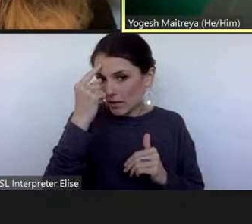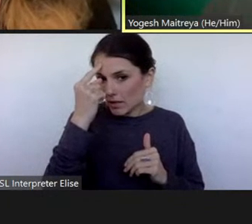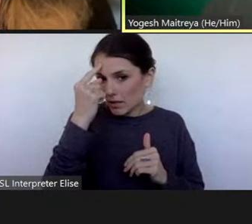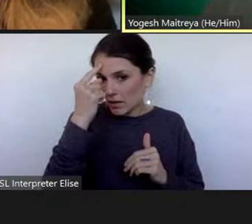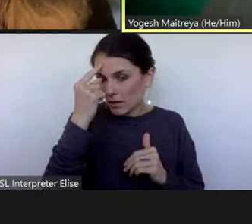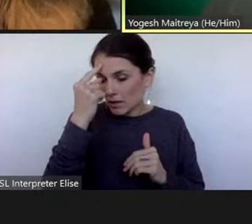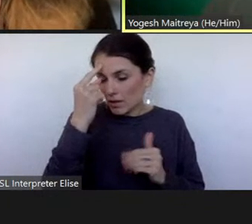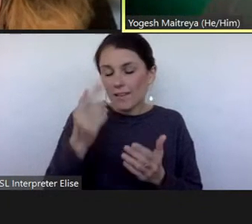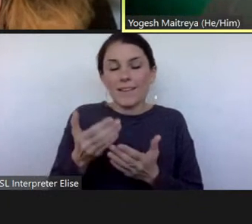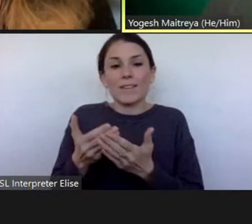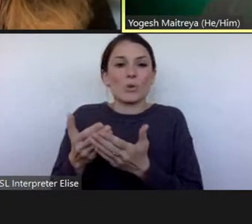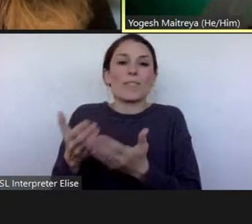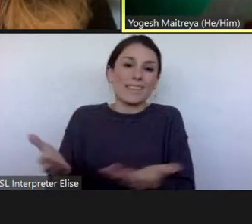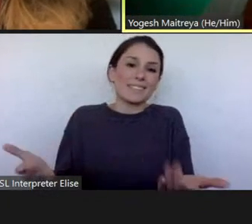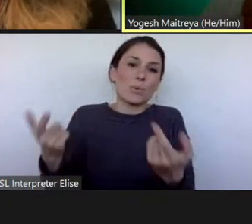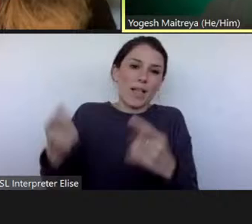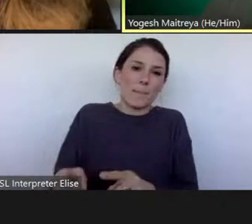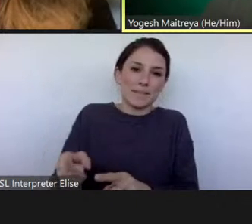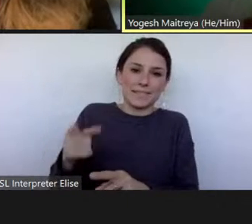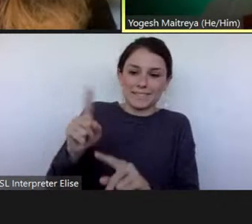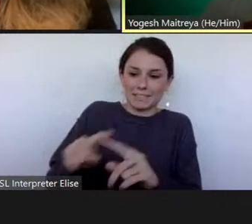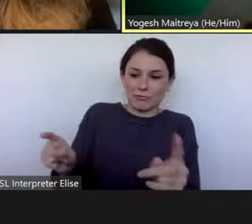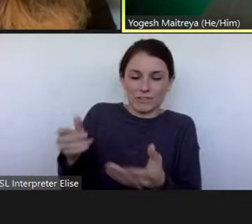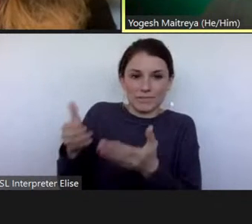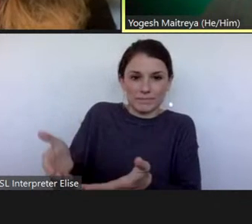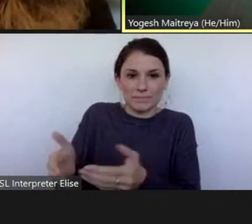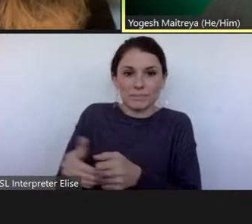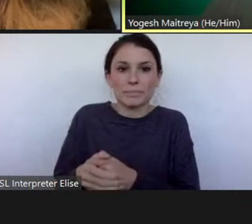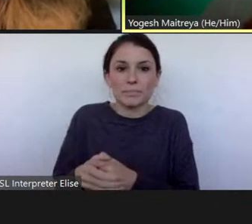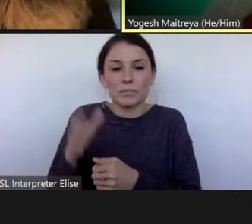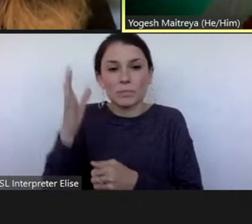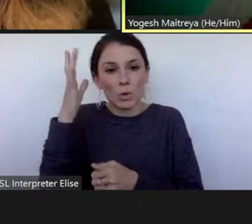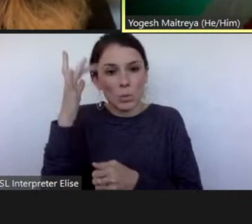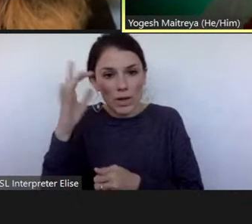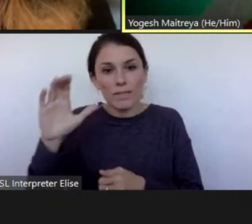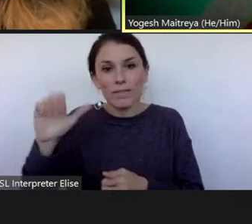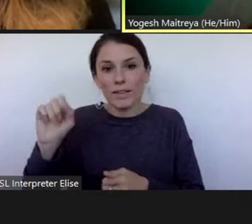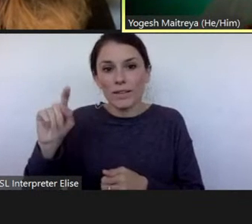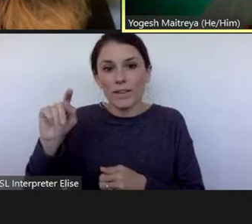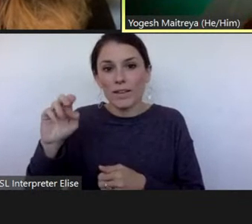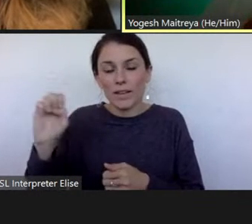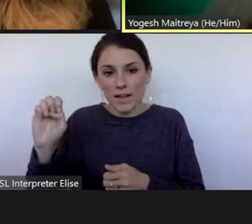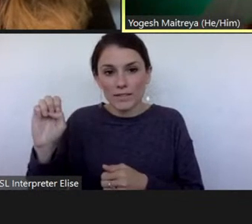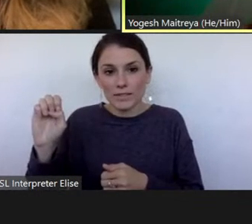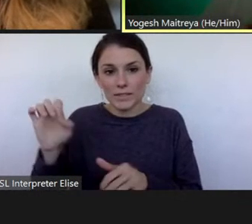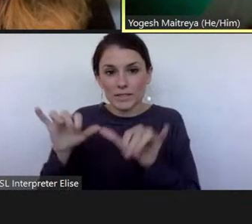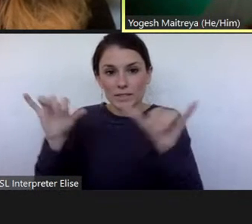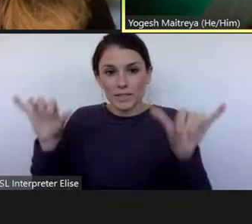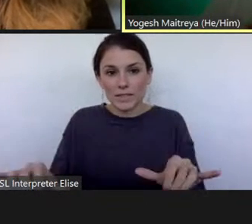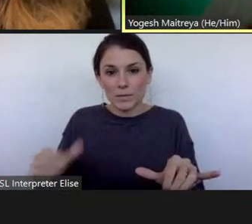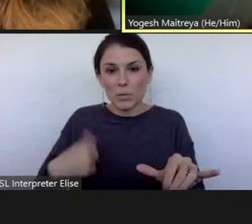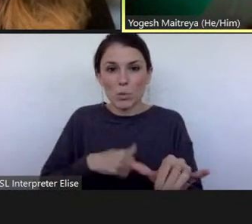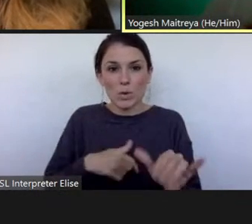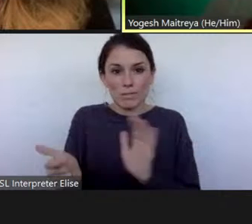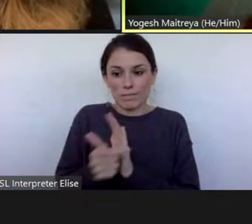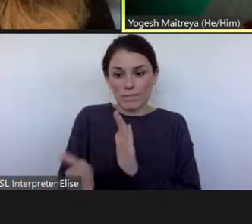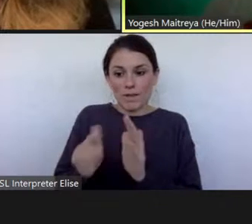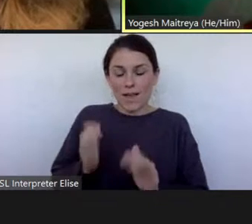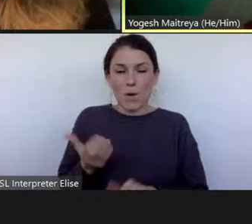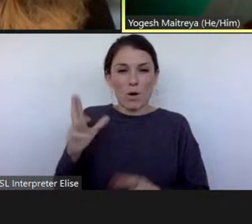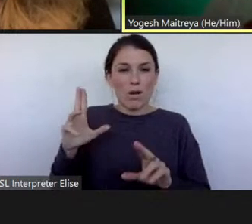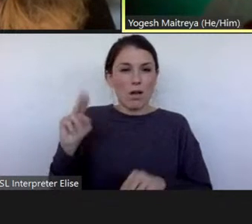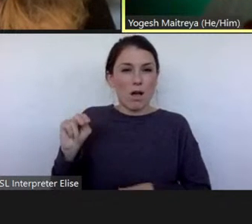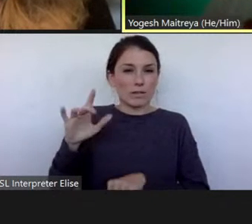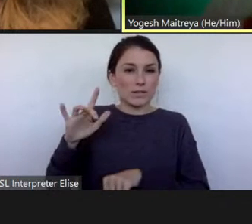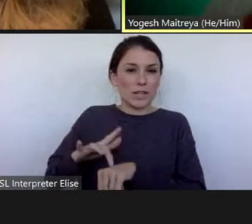happen differently. Because under the caste system, we were prohibited as an untouchable community. We